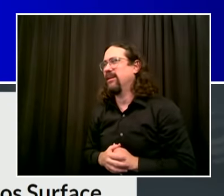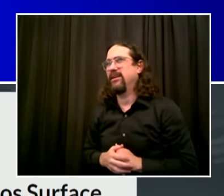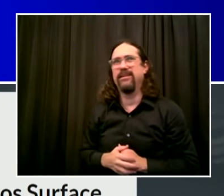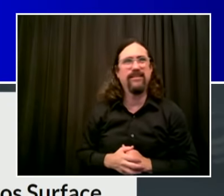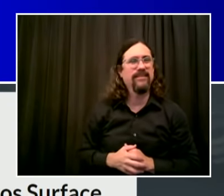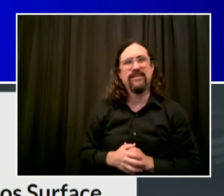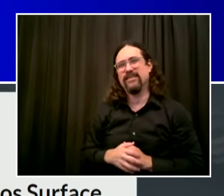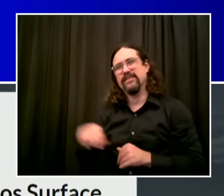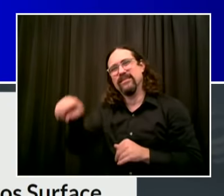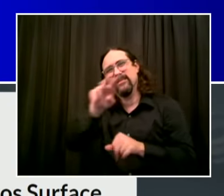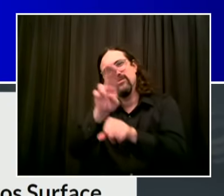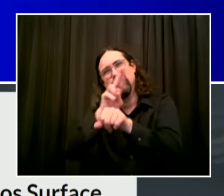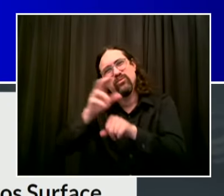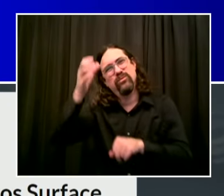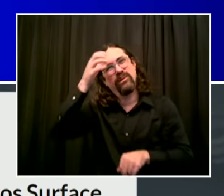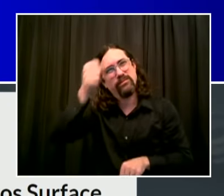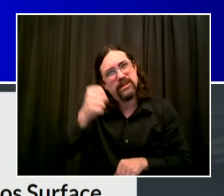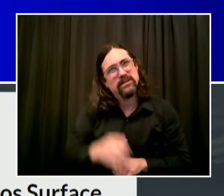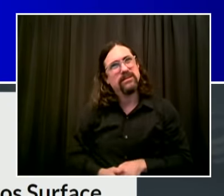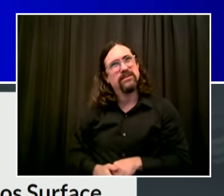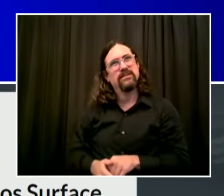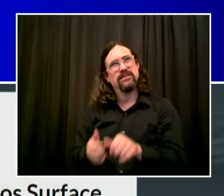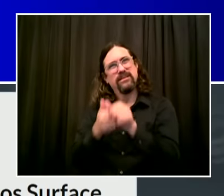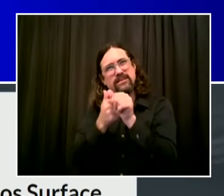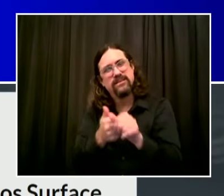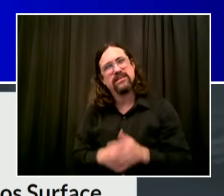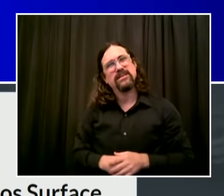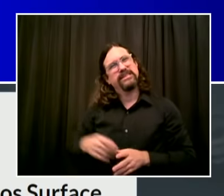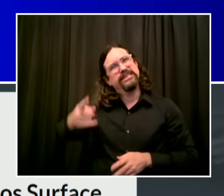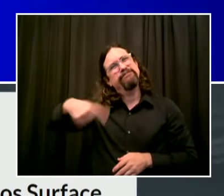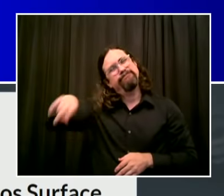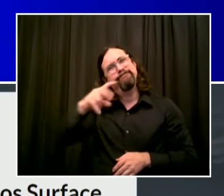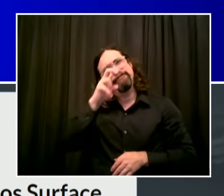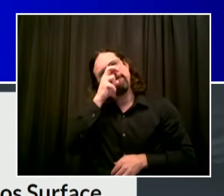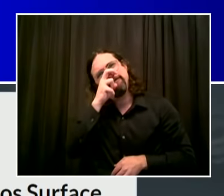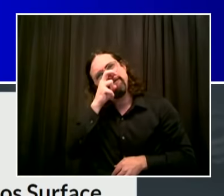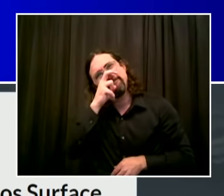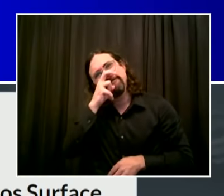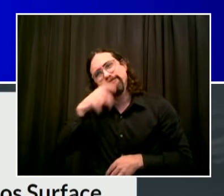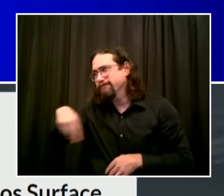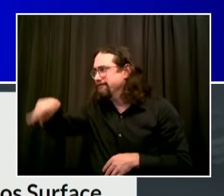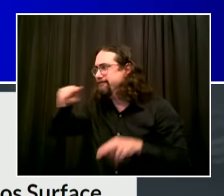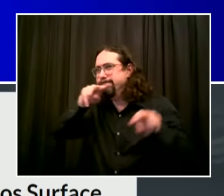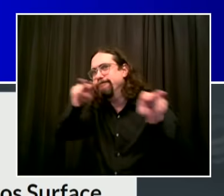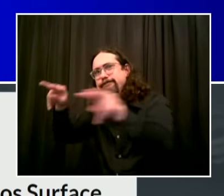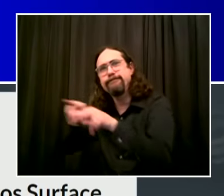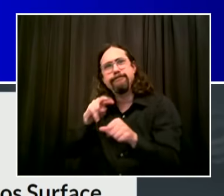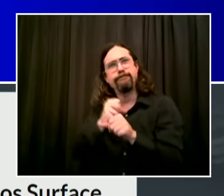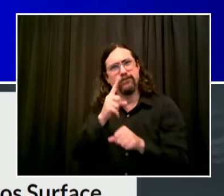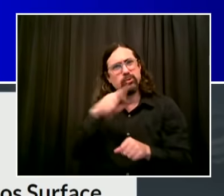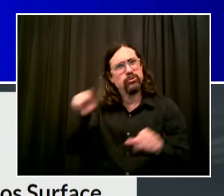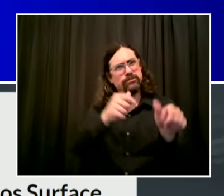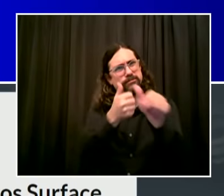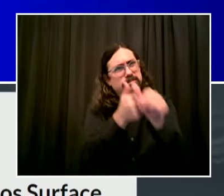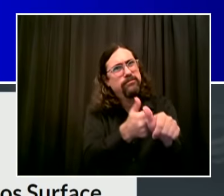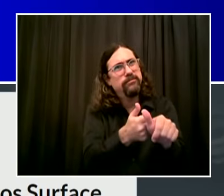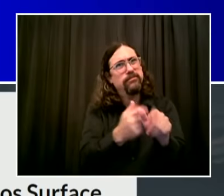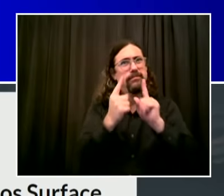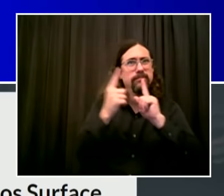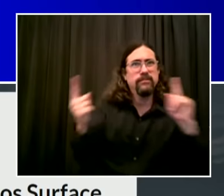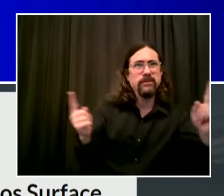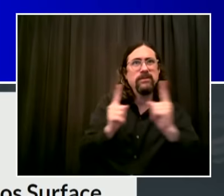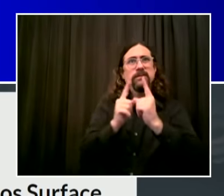efforts by the sheriff's office and when needed by the NYPD as well, around bars and restaurants. I want it to be very, very